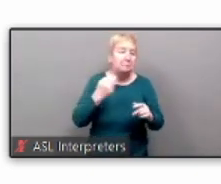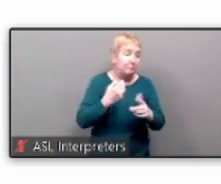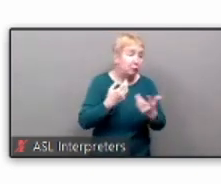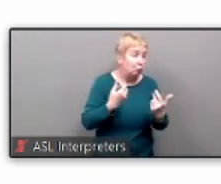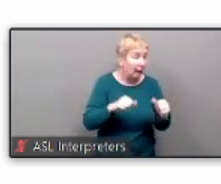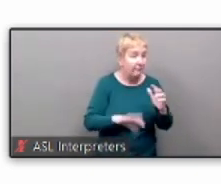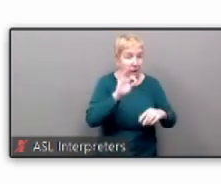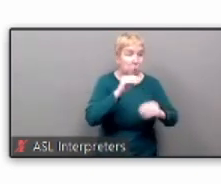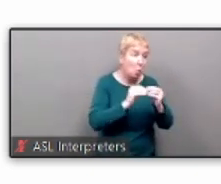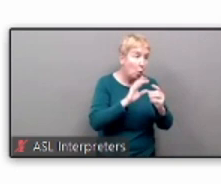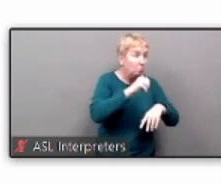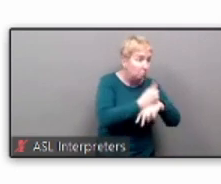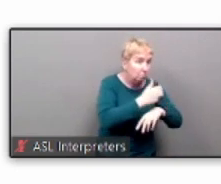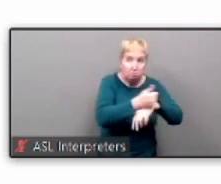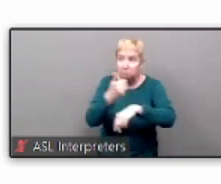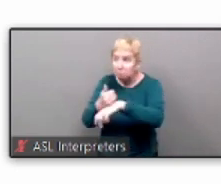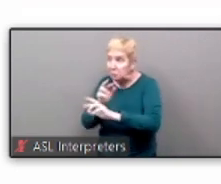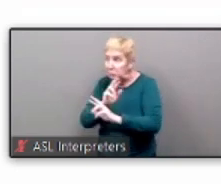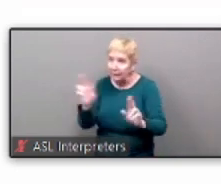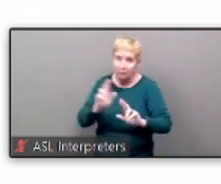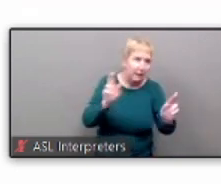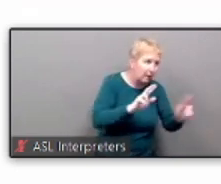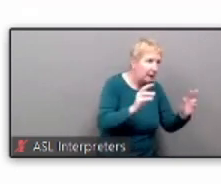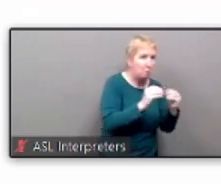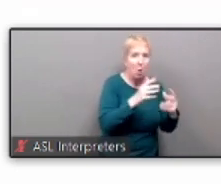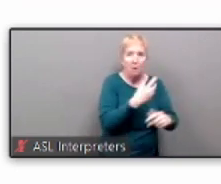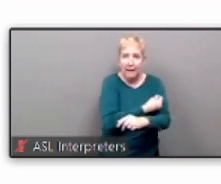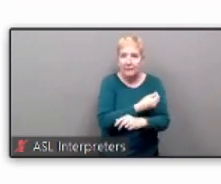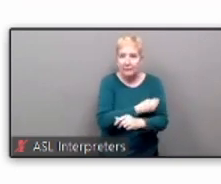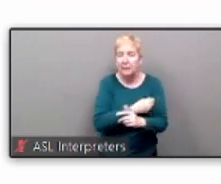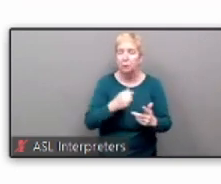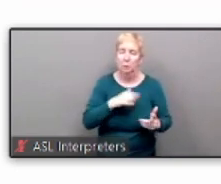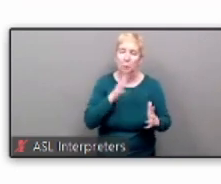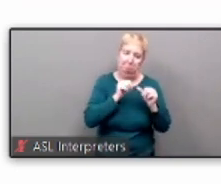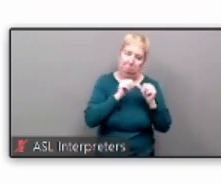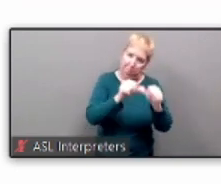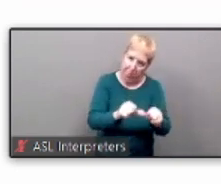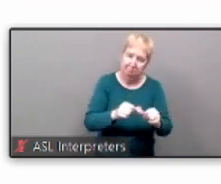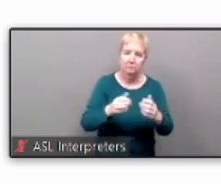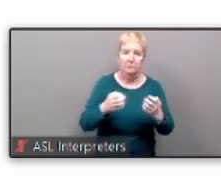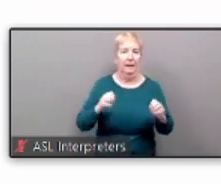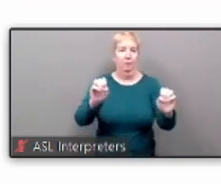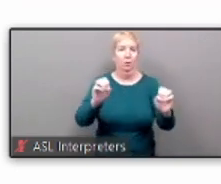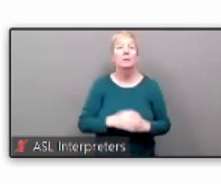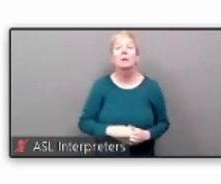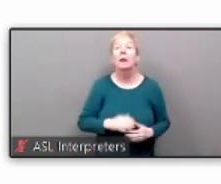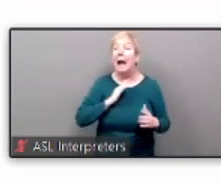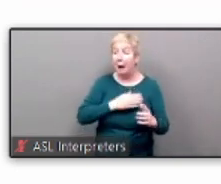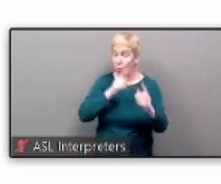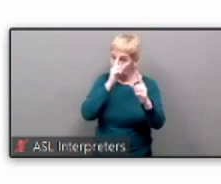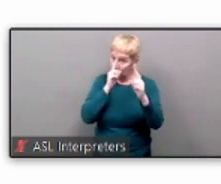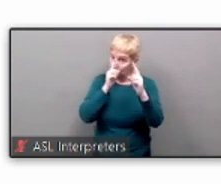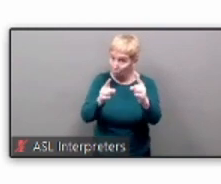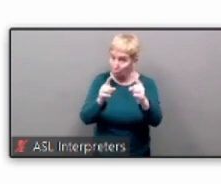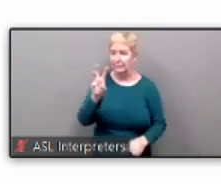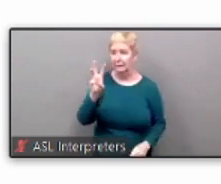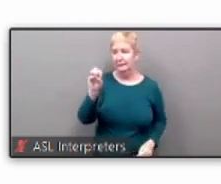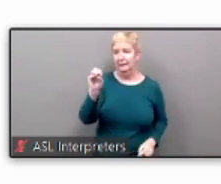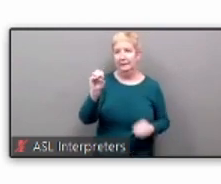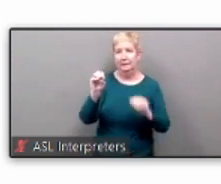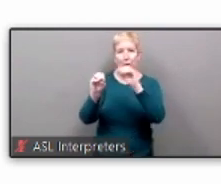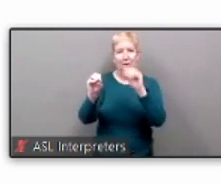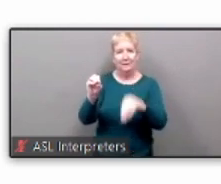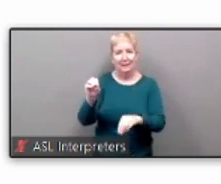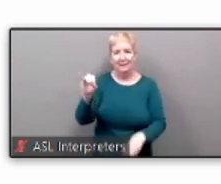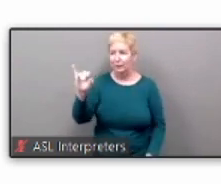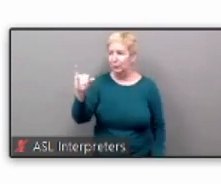more accessible. Next slide, please. So given that our goal is 60% by June 30th, we